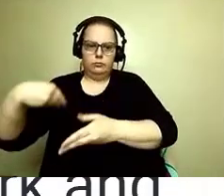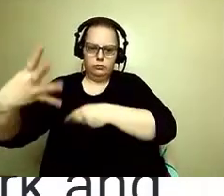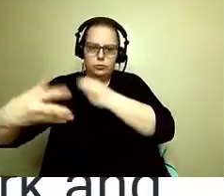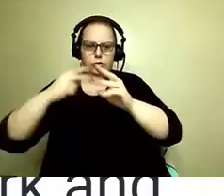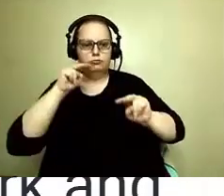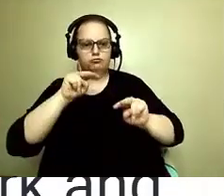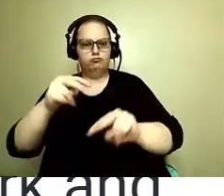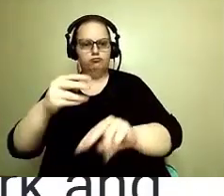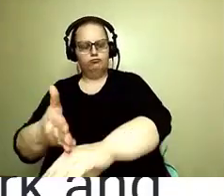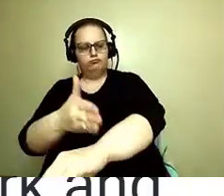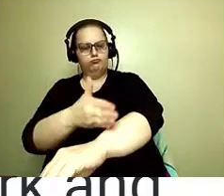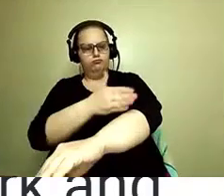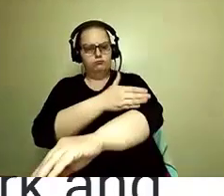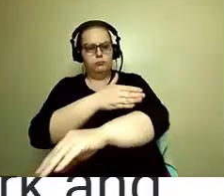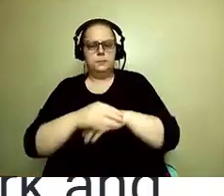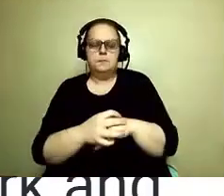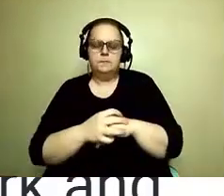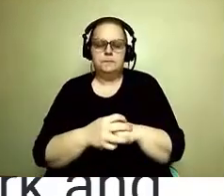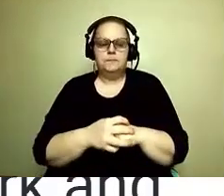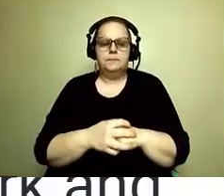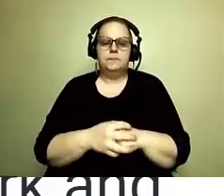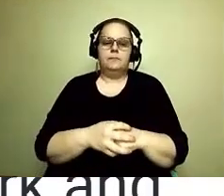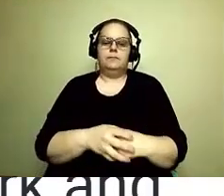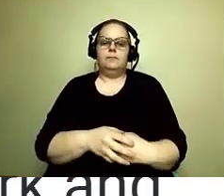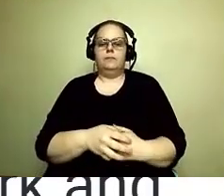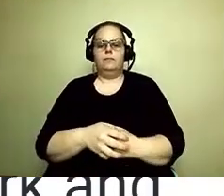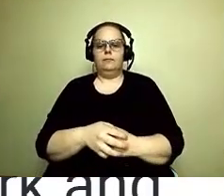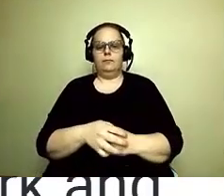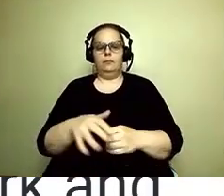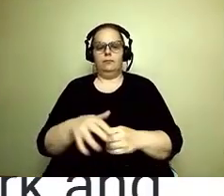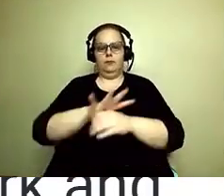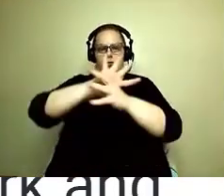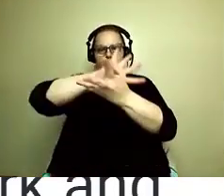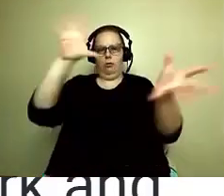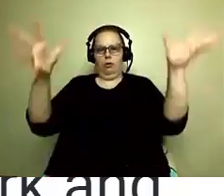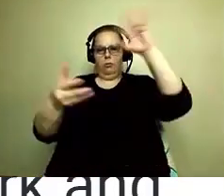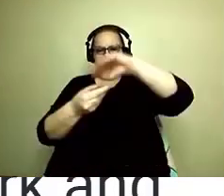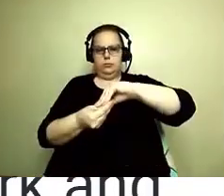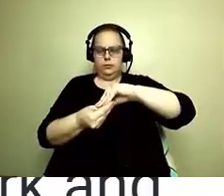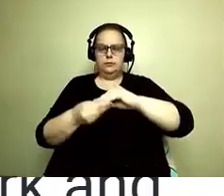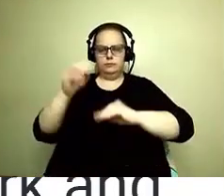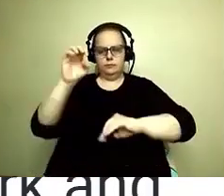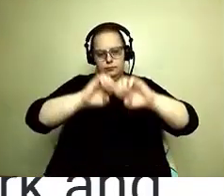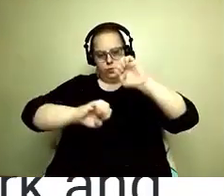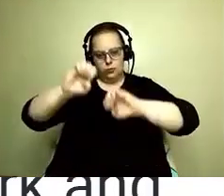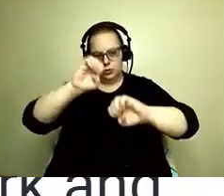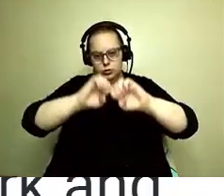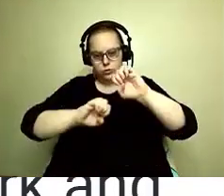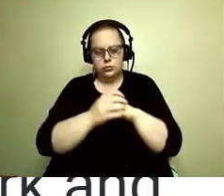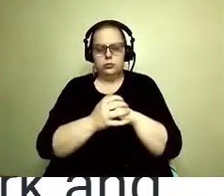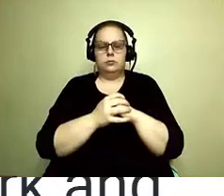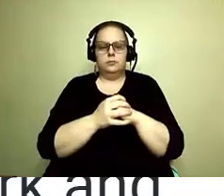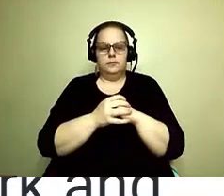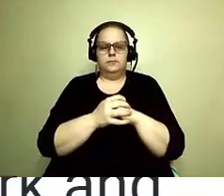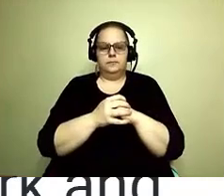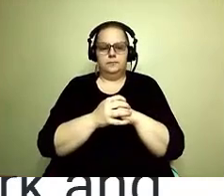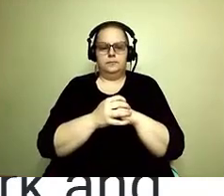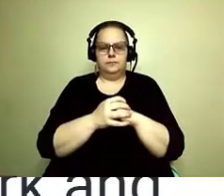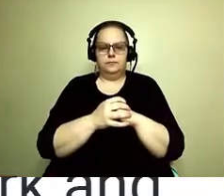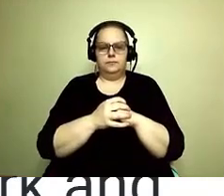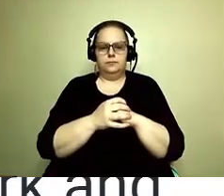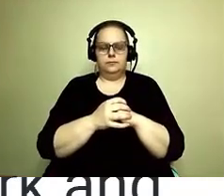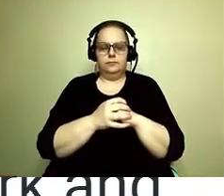monitored. The comprehensive evaluation fits into the framework, or the comprehensive education